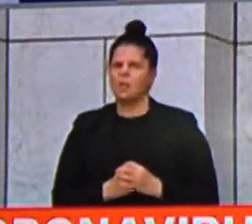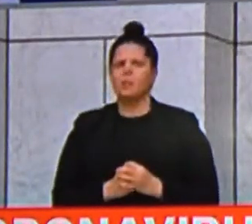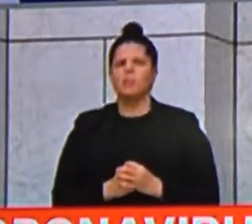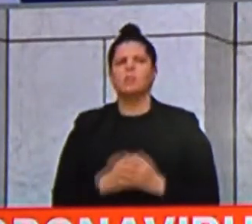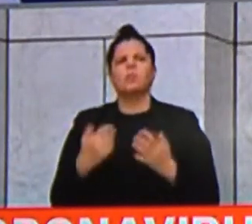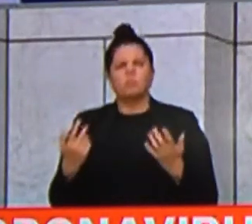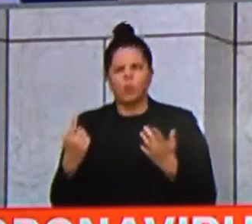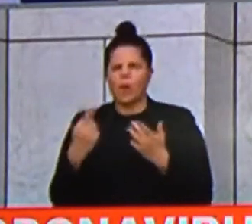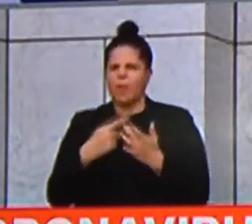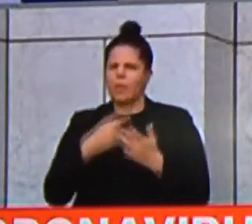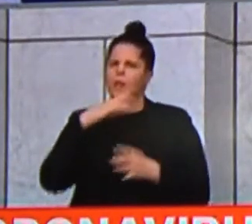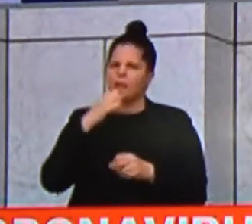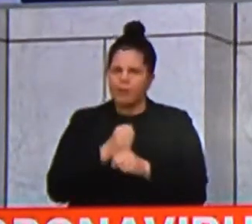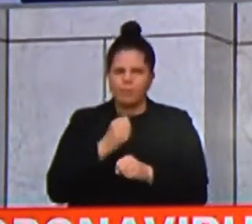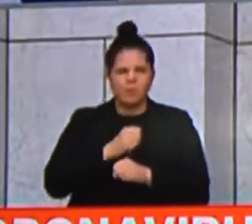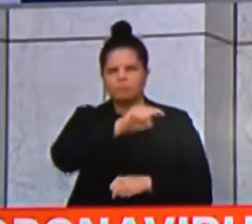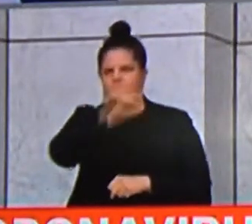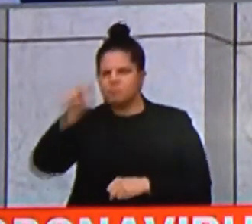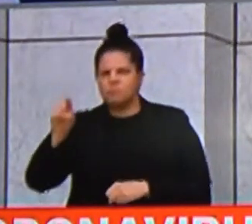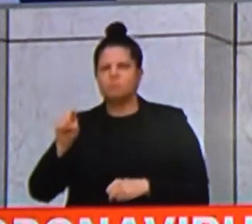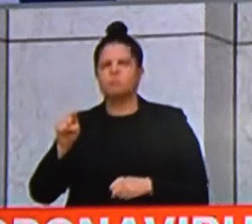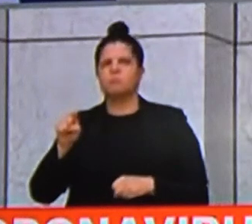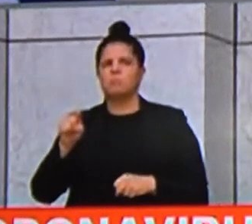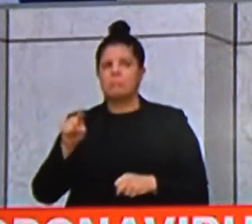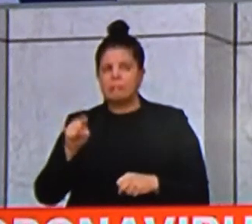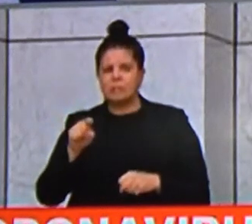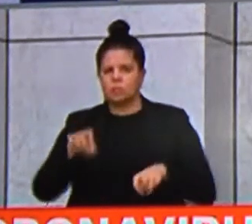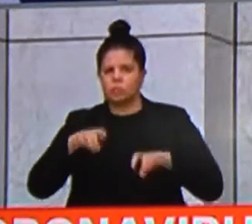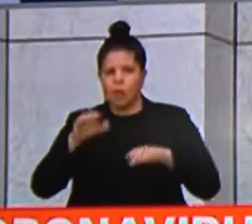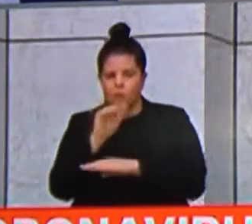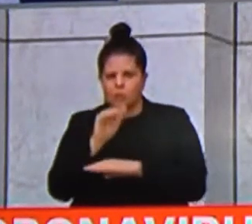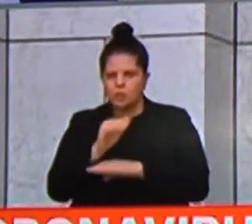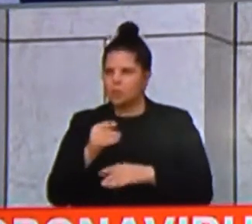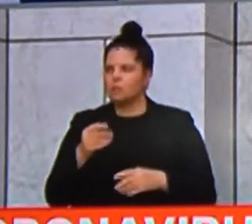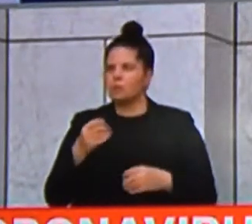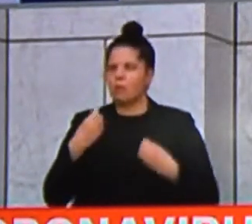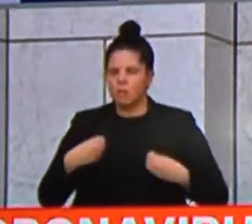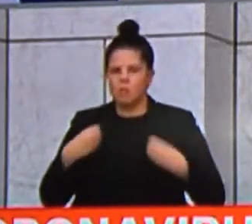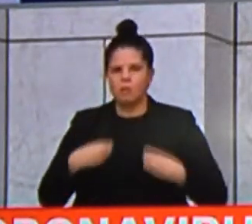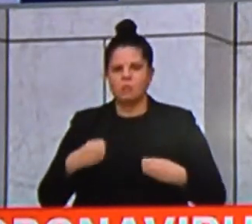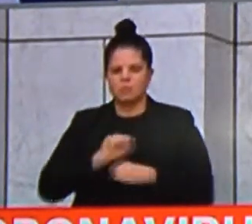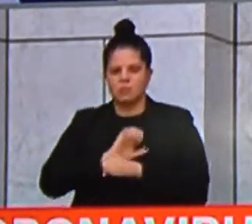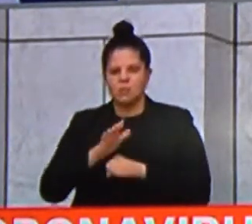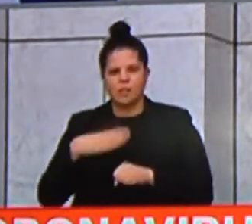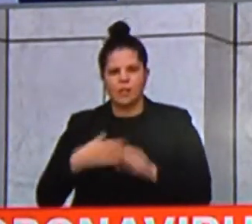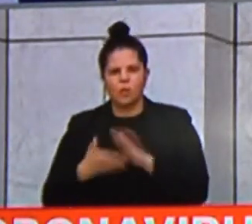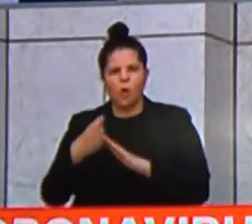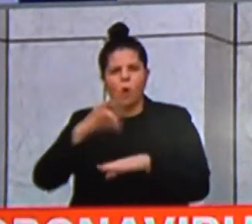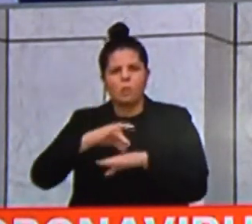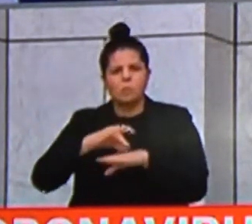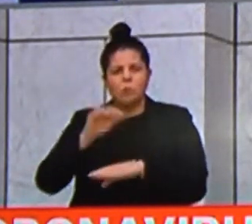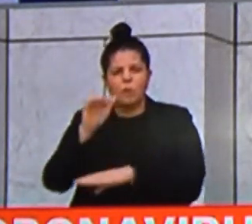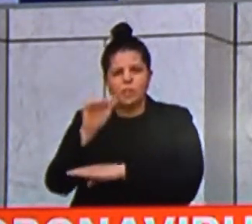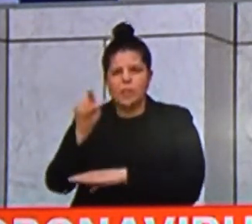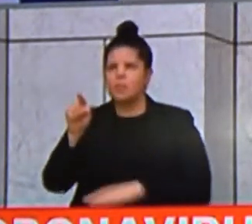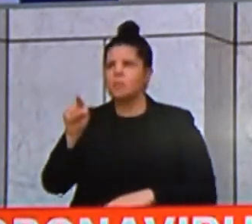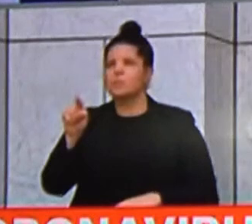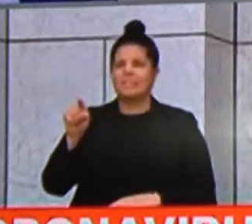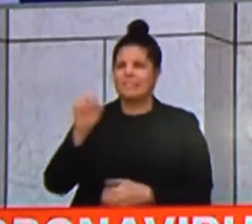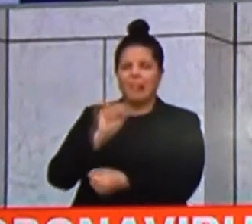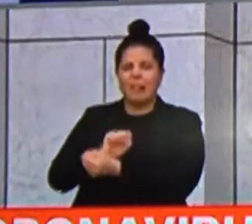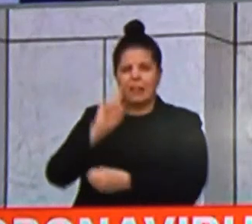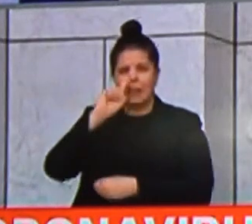not complacent? Well, let me just say a few things about numbers. It's very hard to make comparisons between